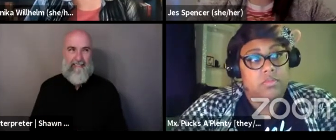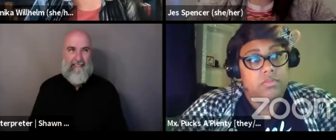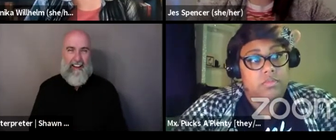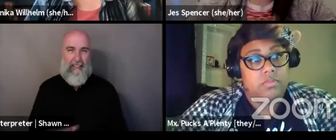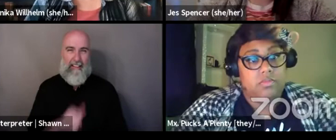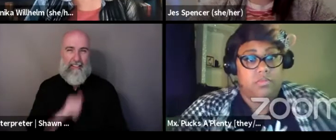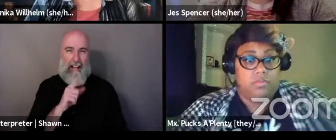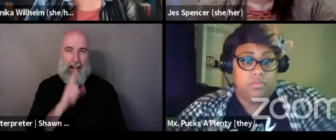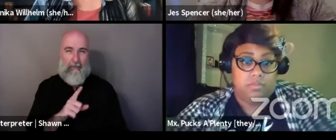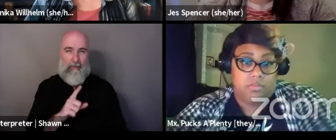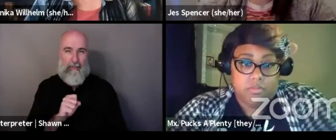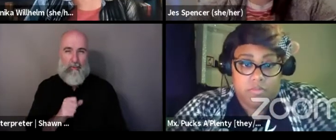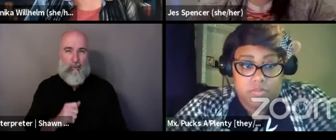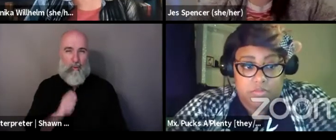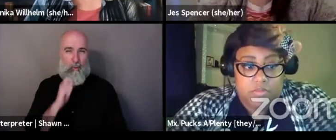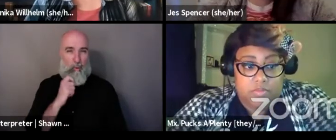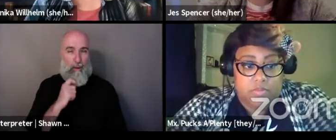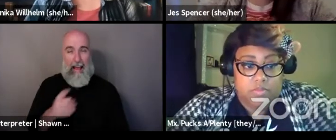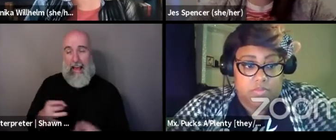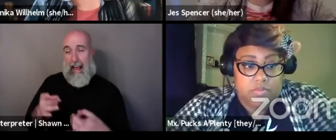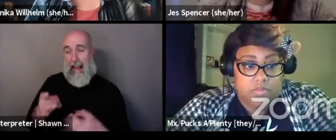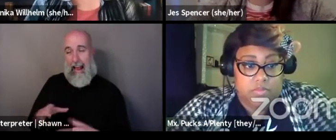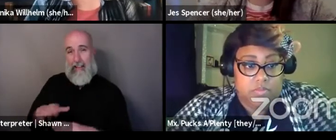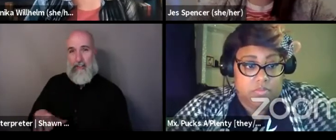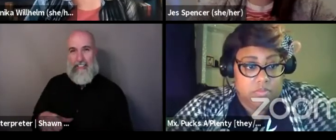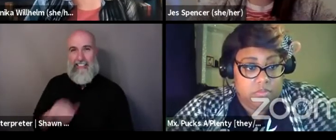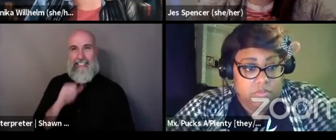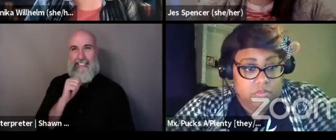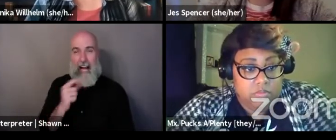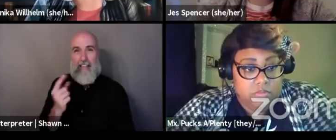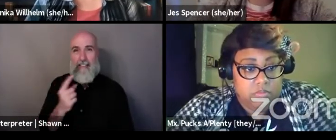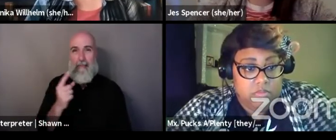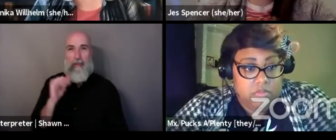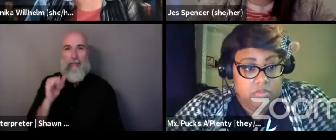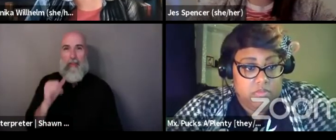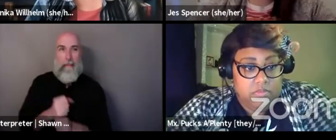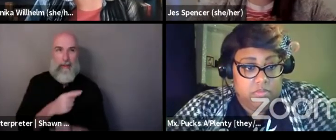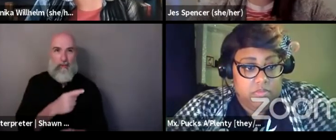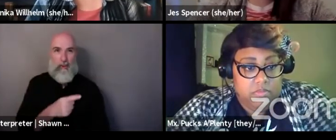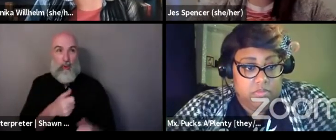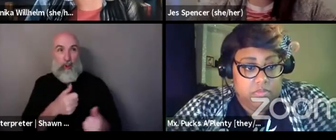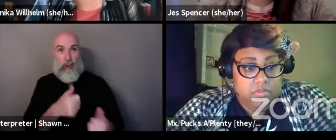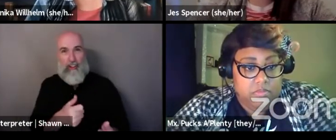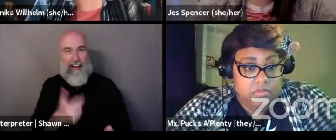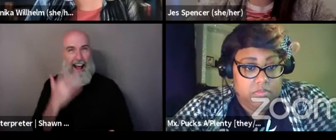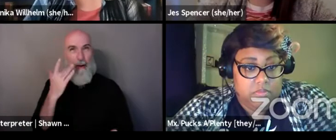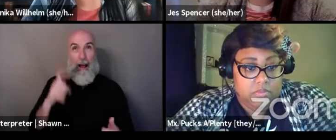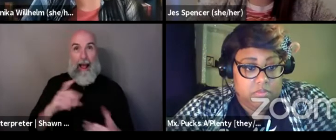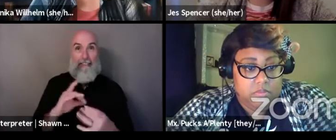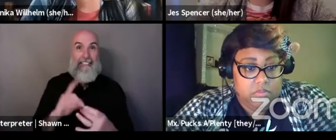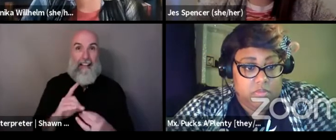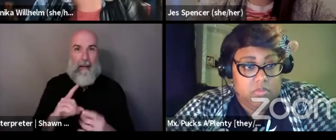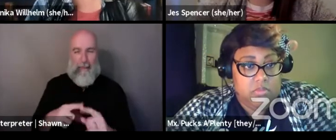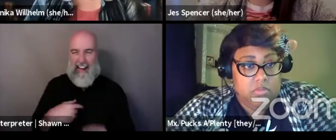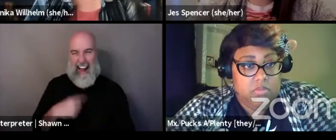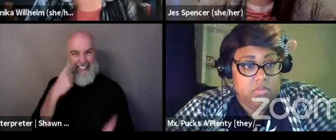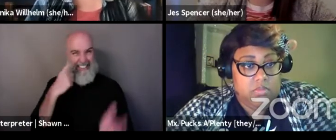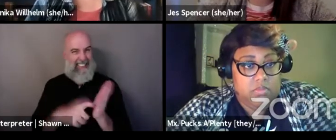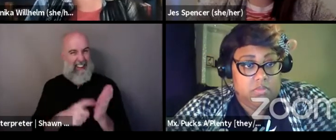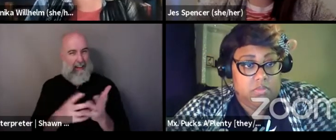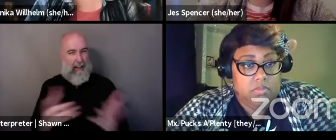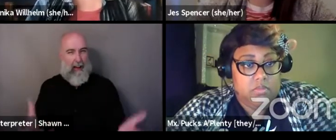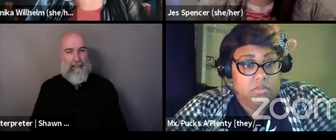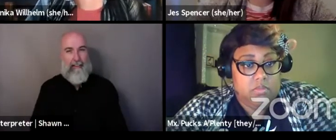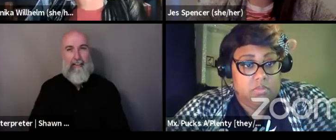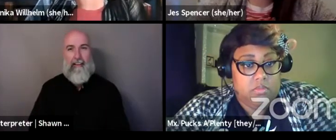cool. Like, hating children is like not something that like makes you good. I don't know why I have to say that, but I do. I see it a lot.